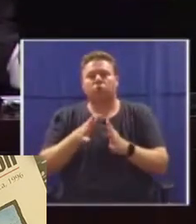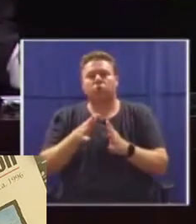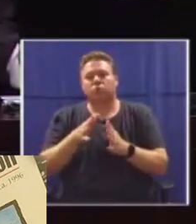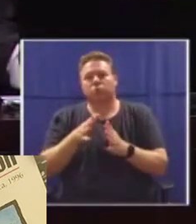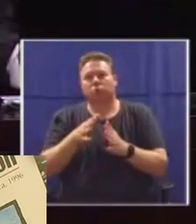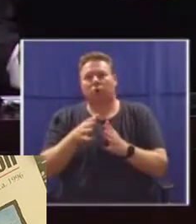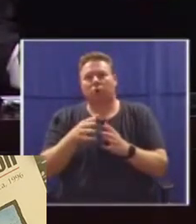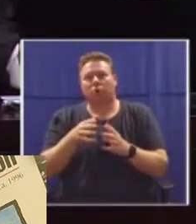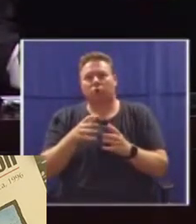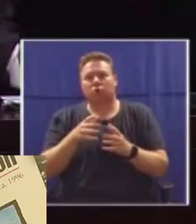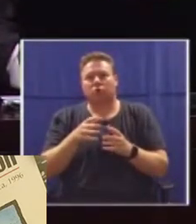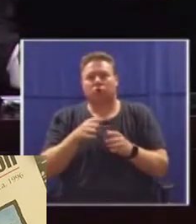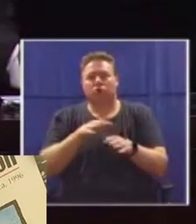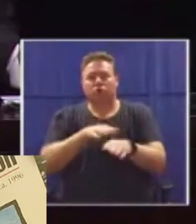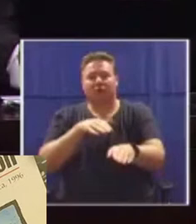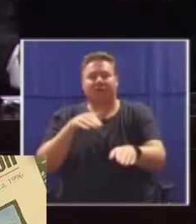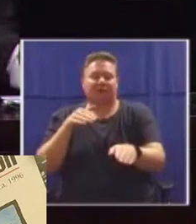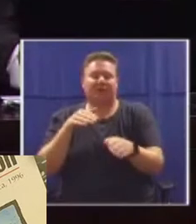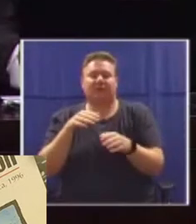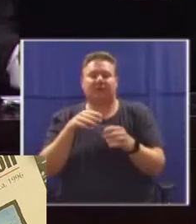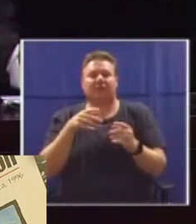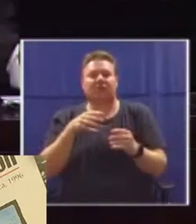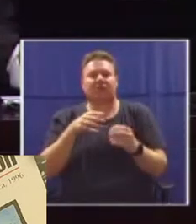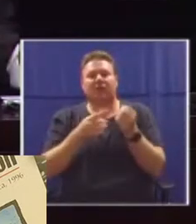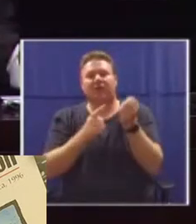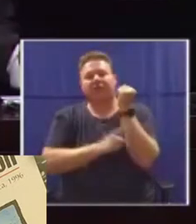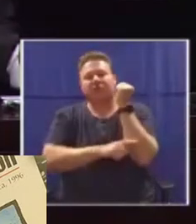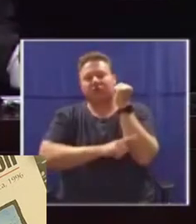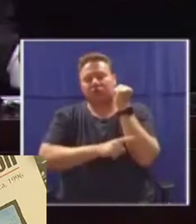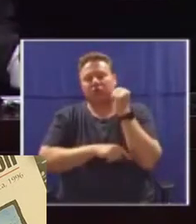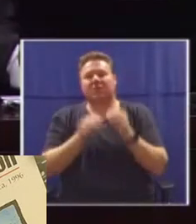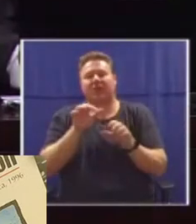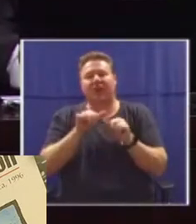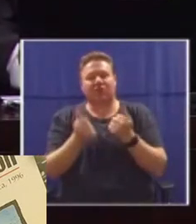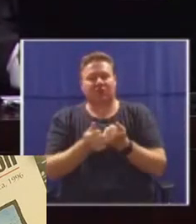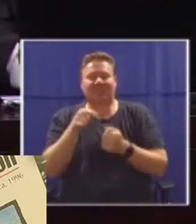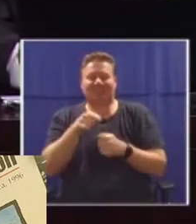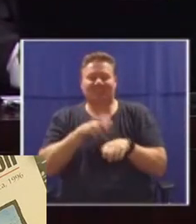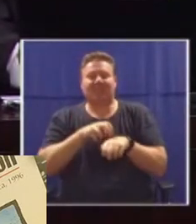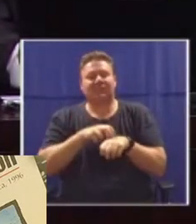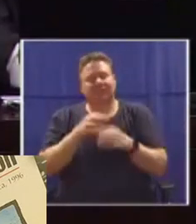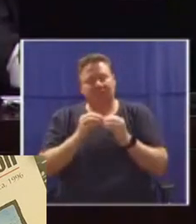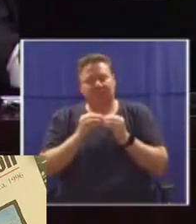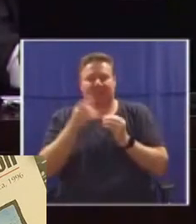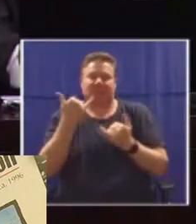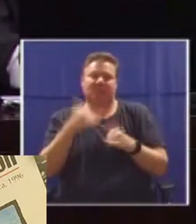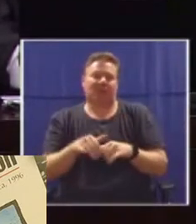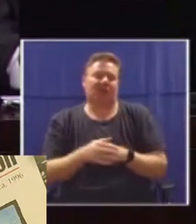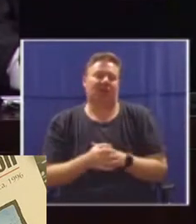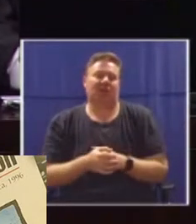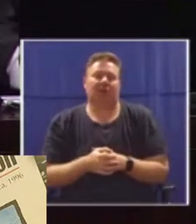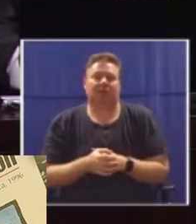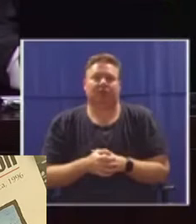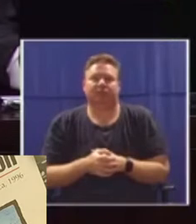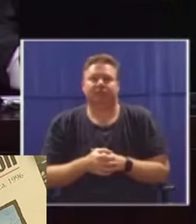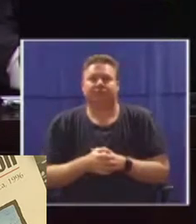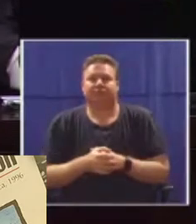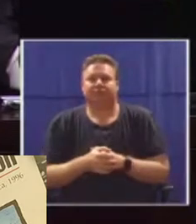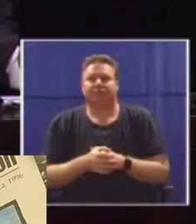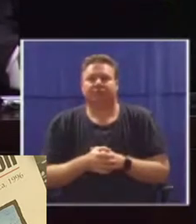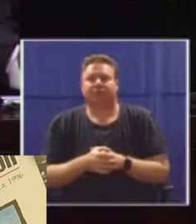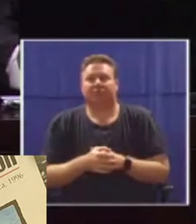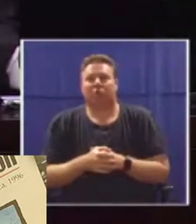committee because ARTO is still with the Constitutional Court instead of generating income for them.